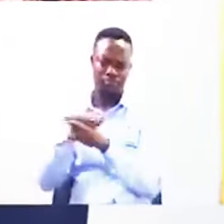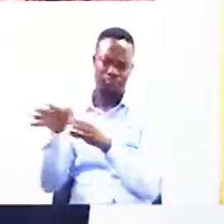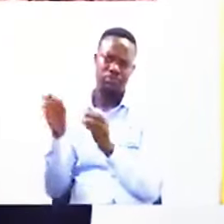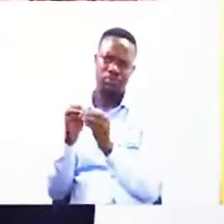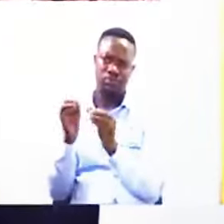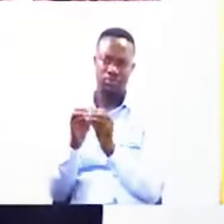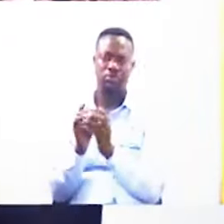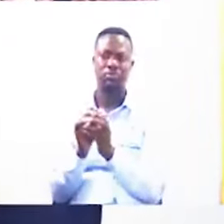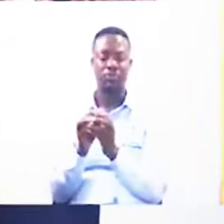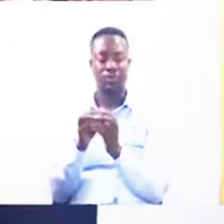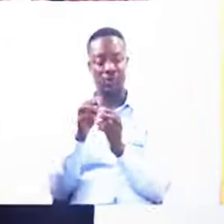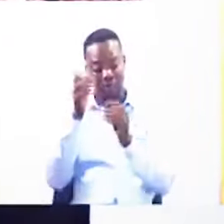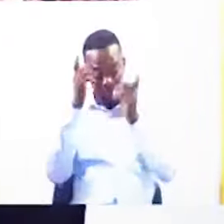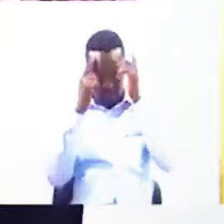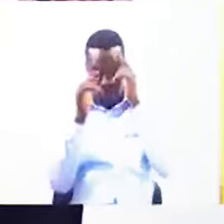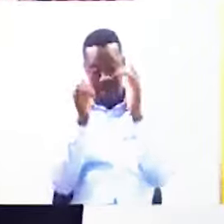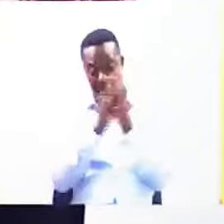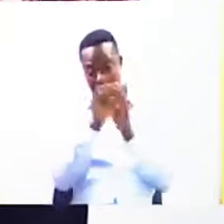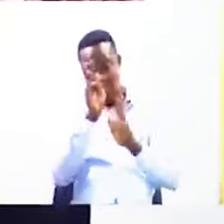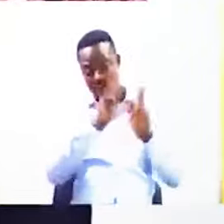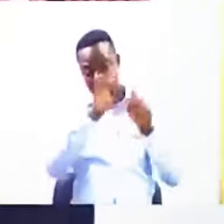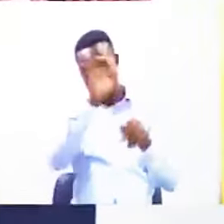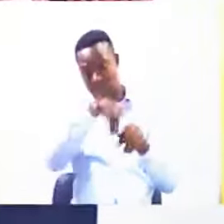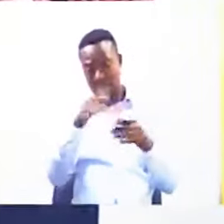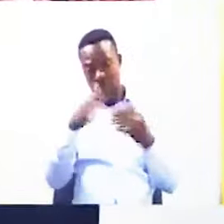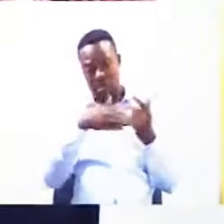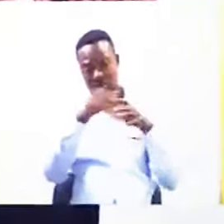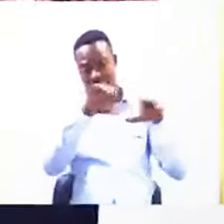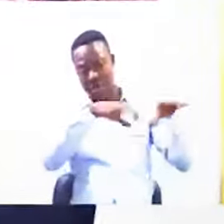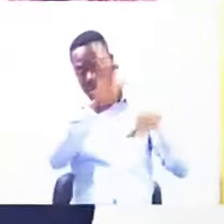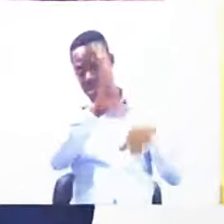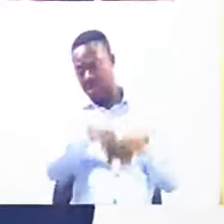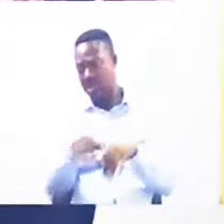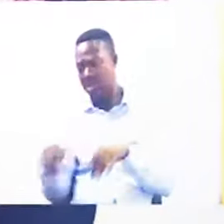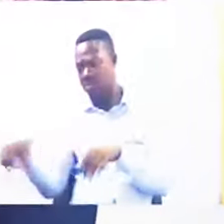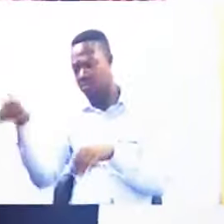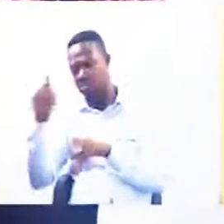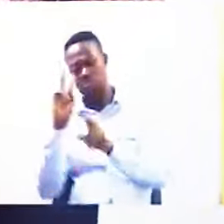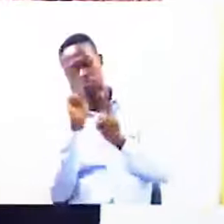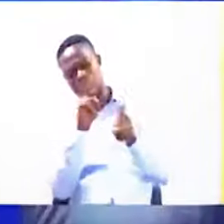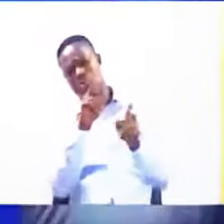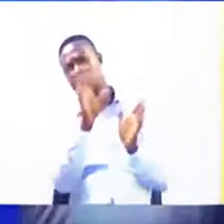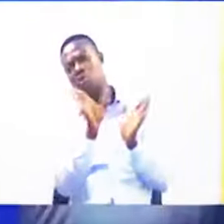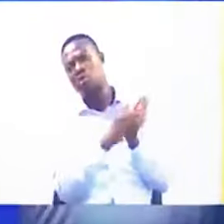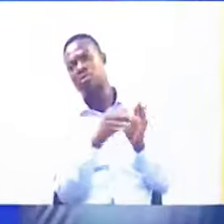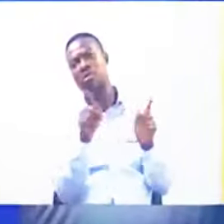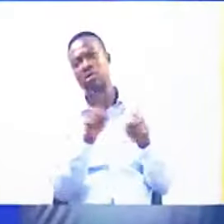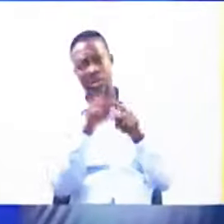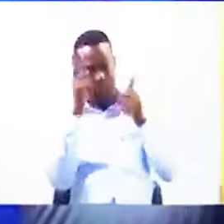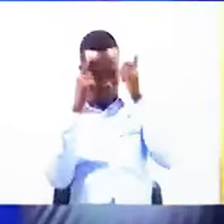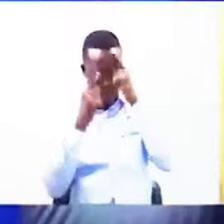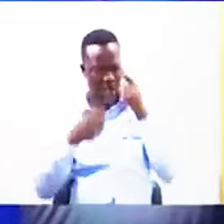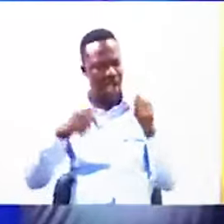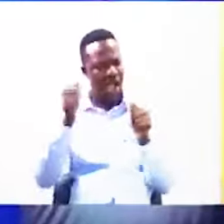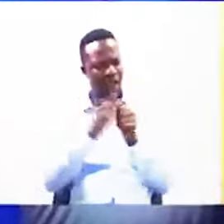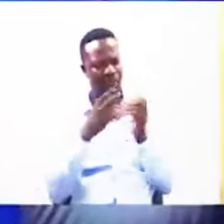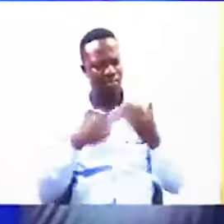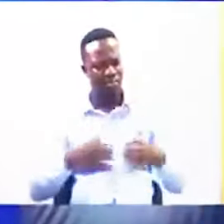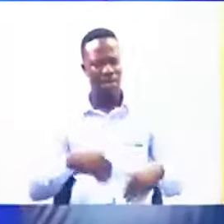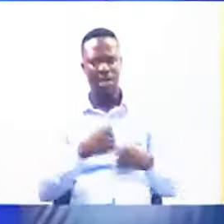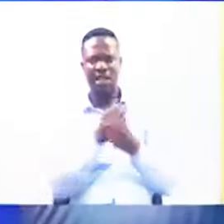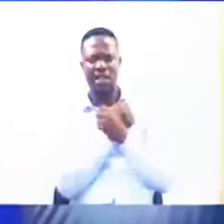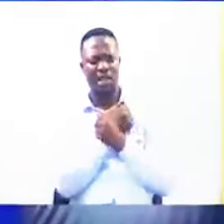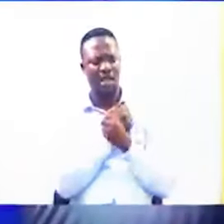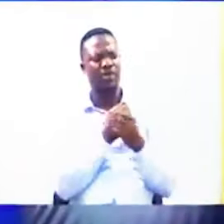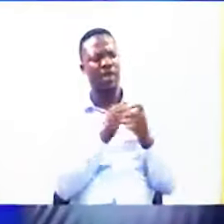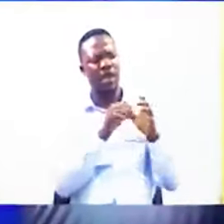people of such stature, whatever they do is like a tradition. Adofo no nipa wotesa no ne wo ye bia no etesa amamre. So